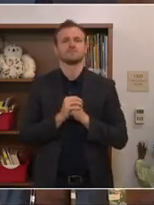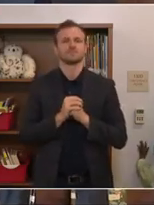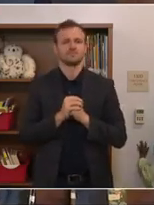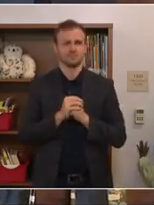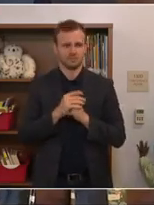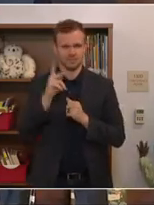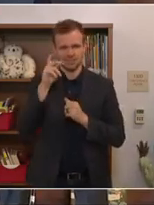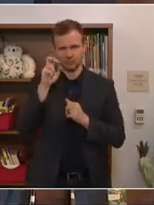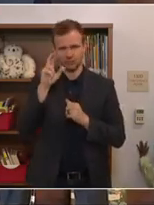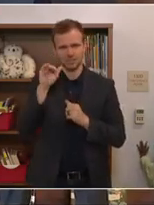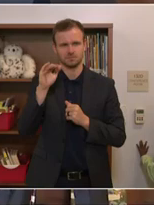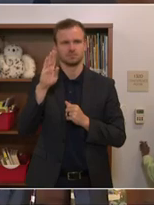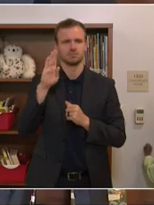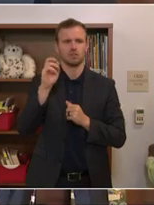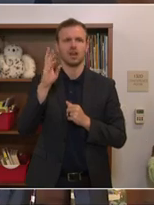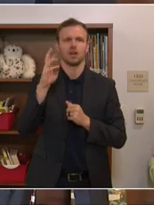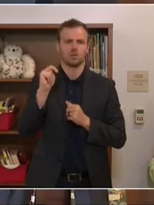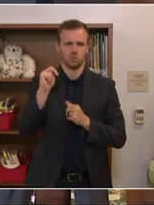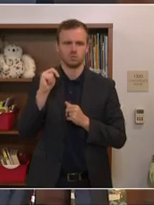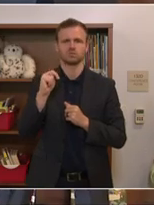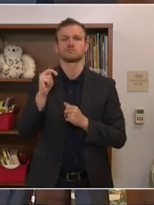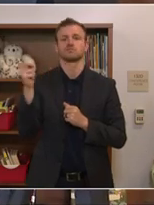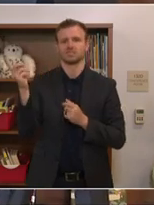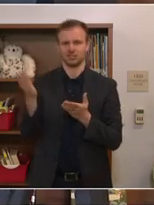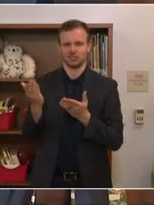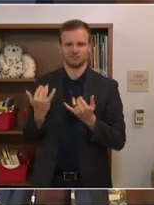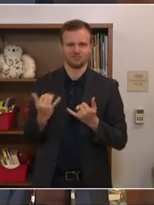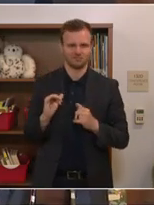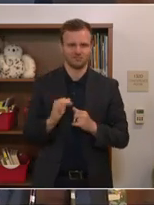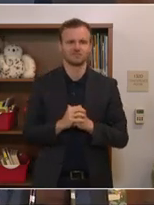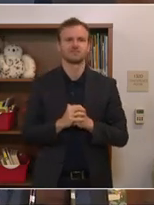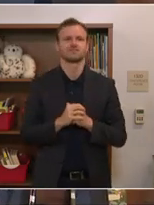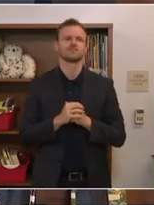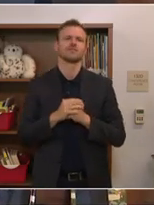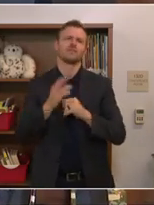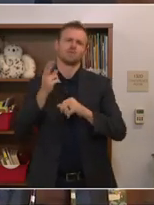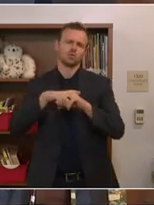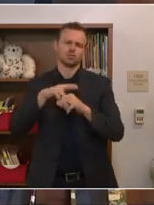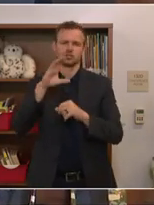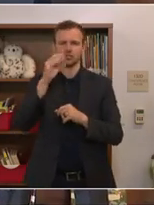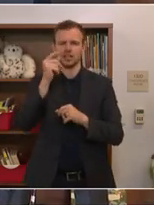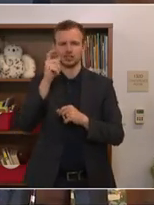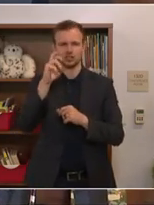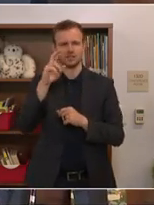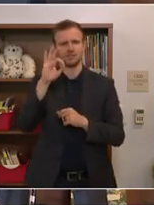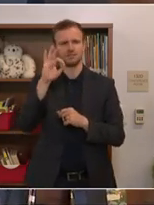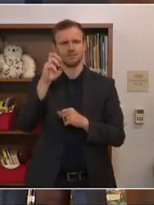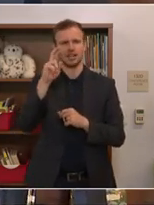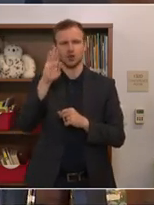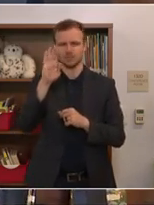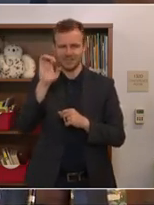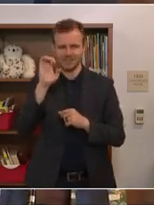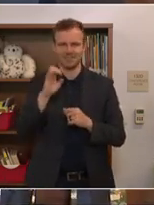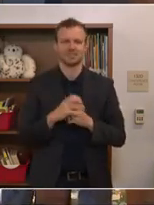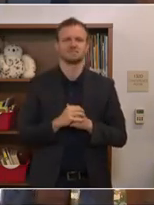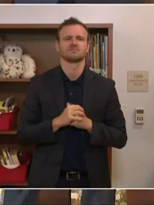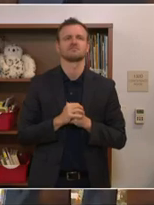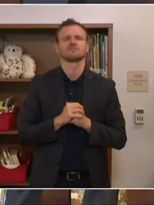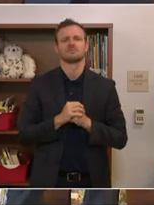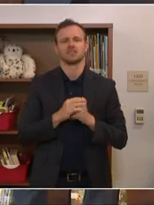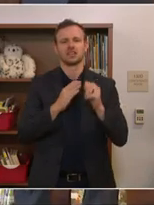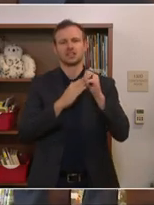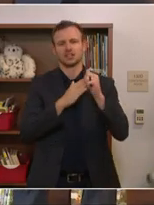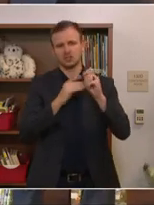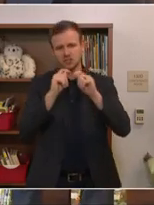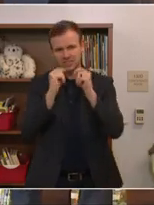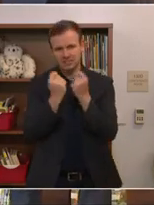Brown, of course, Louis Farabee, Chancellor Farabee, Dr. Farabee, and his amazing DCPS leadership team, Principal Golden.